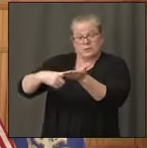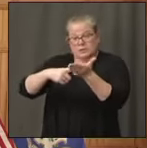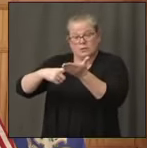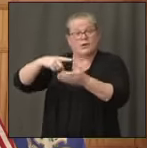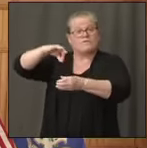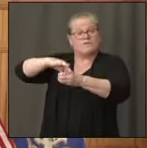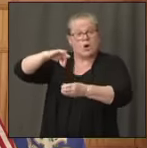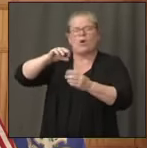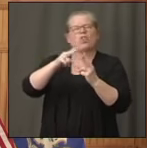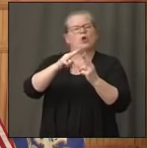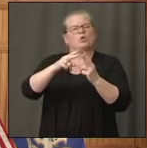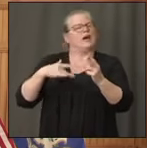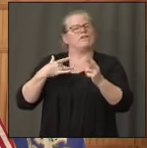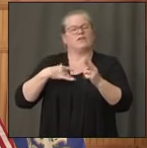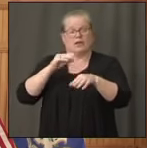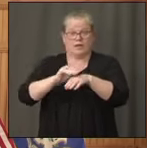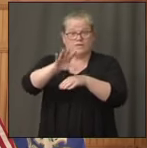Thank you.